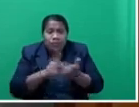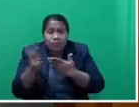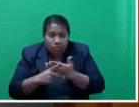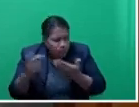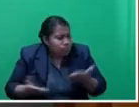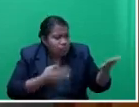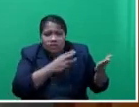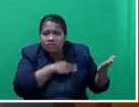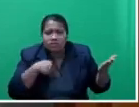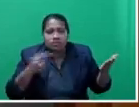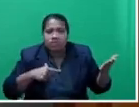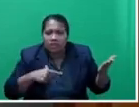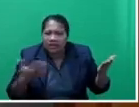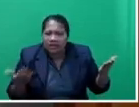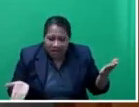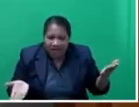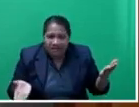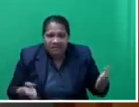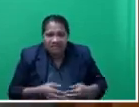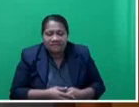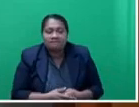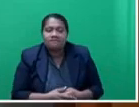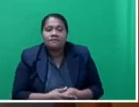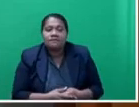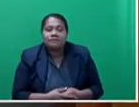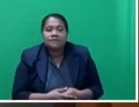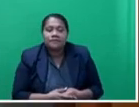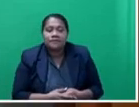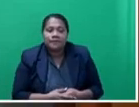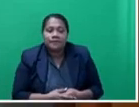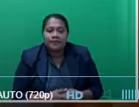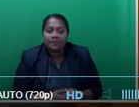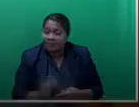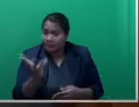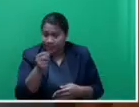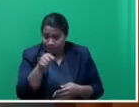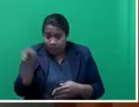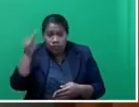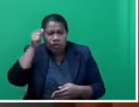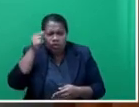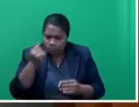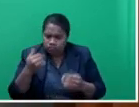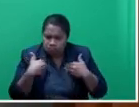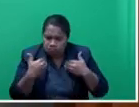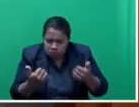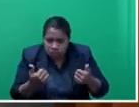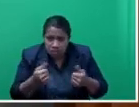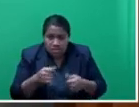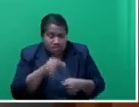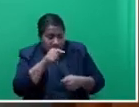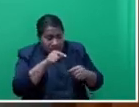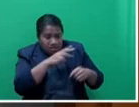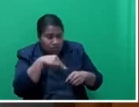ministry? What is the intent? When they know very well that ministry is not really